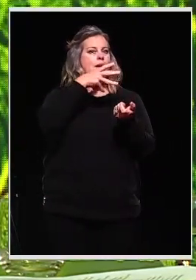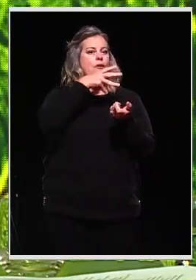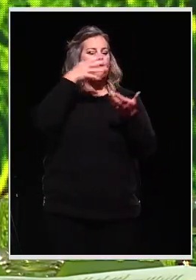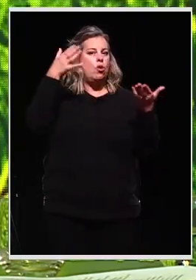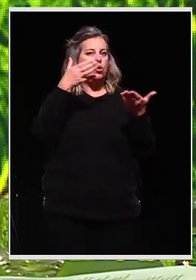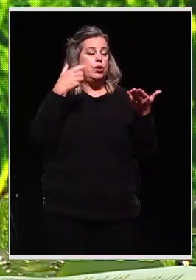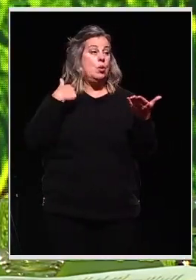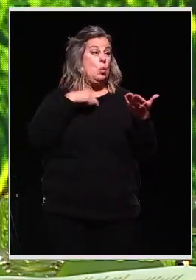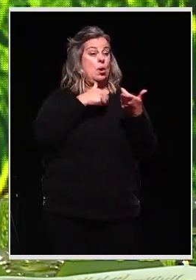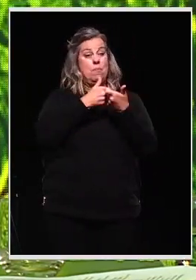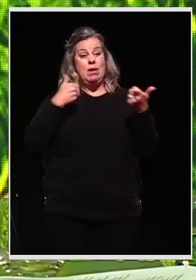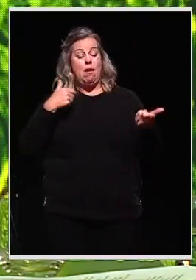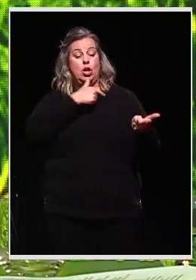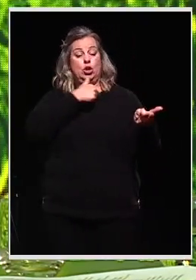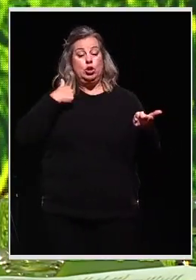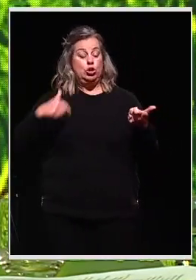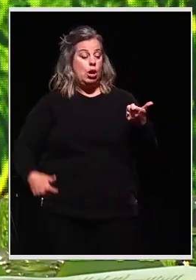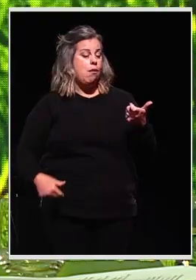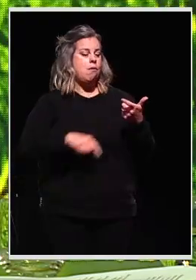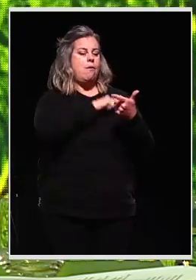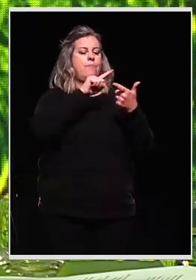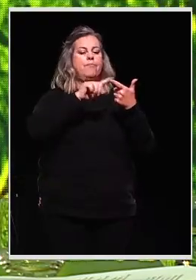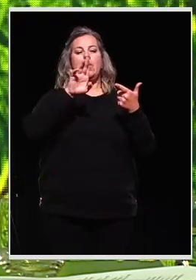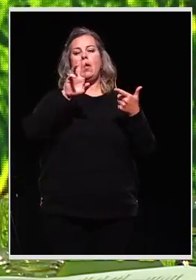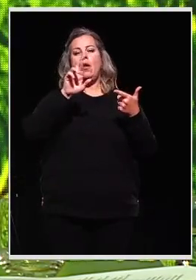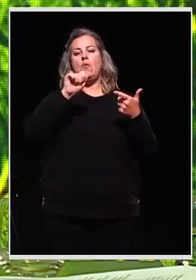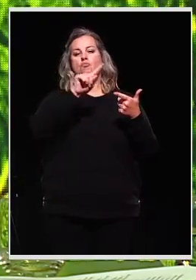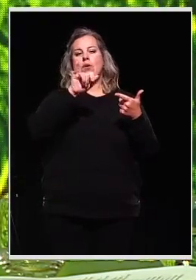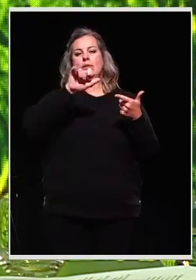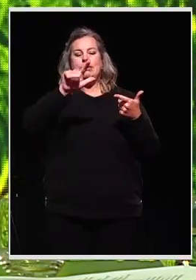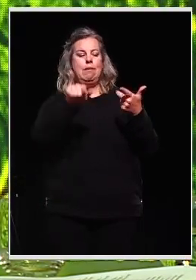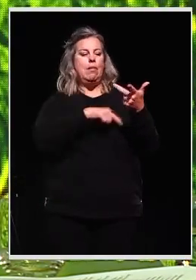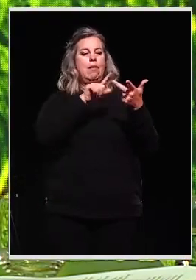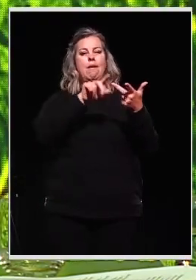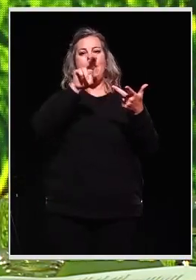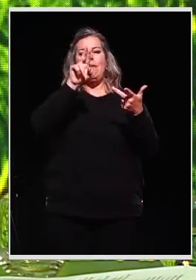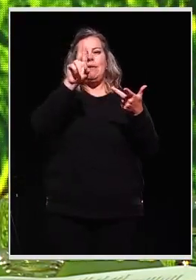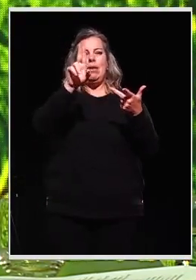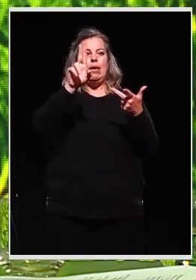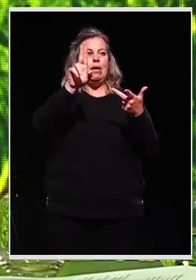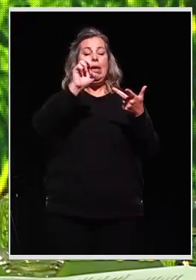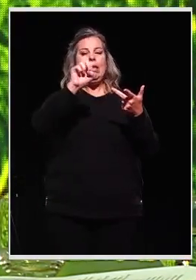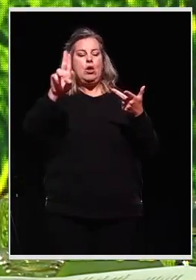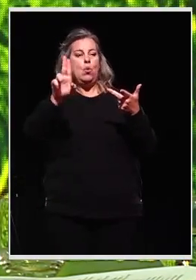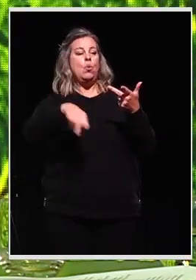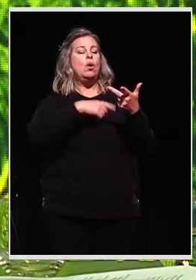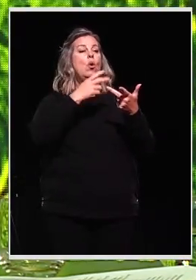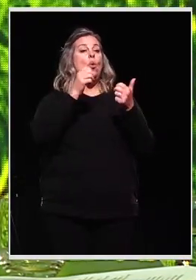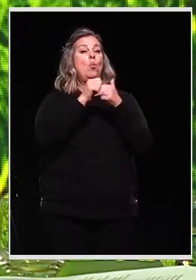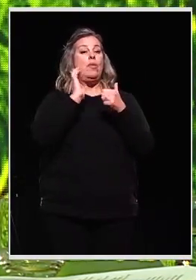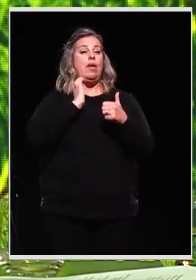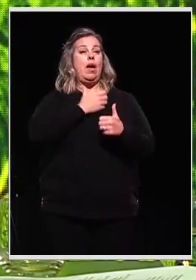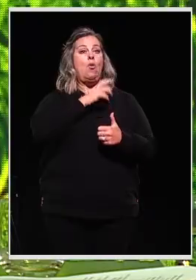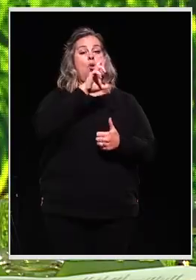behind China, we're behind Brazil, and we're behind the EU in the total spend of R&D investment from the federal